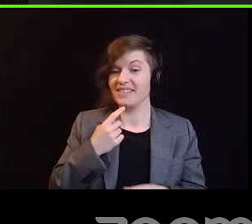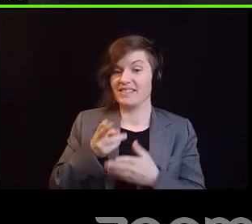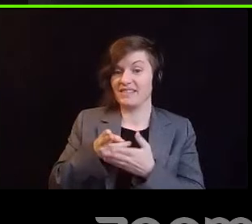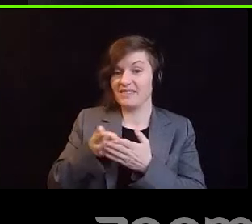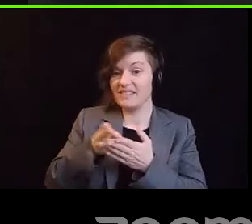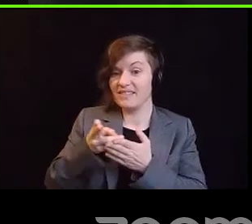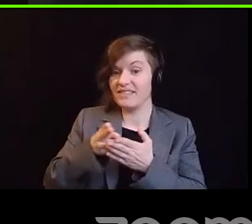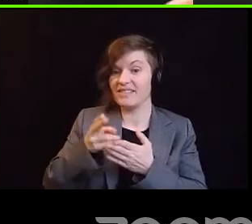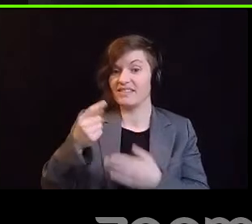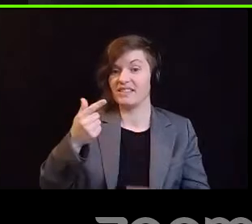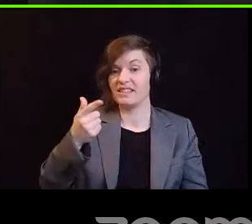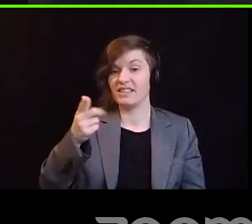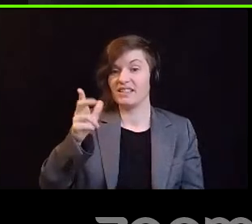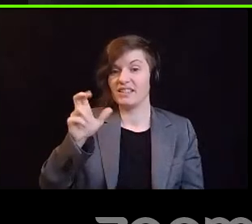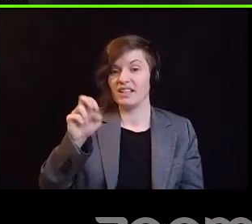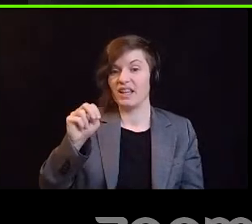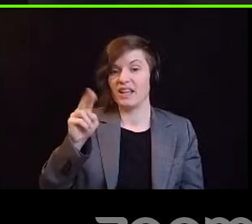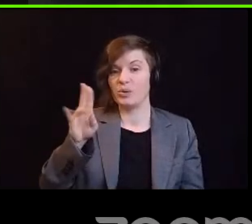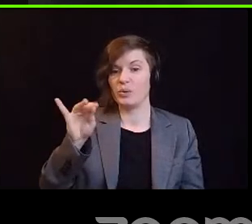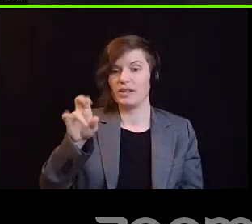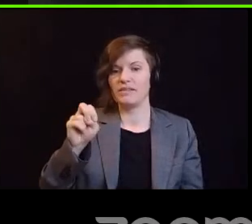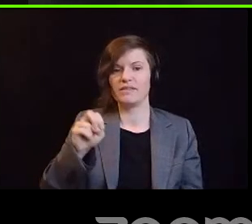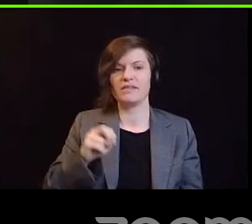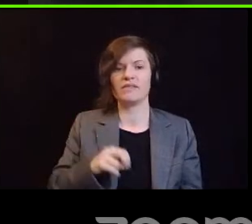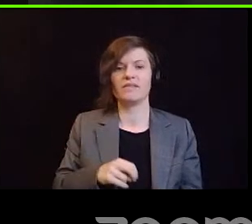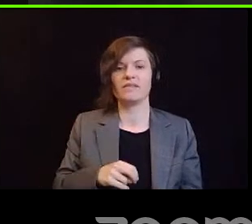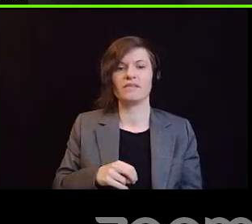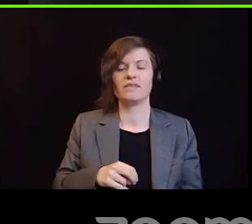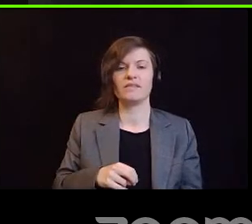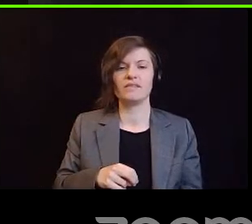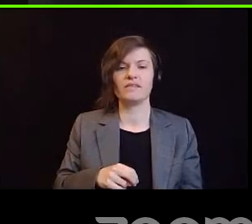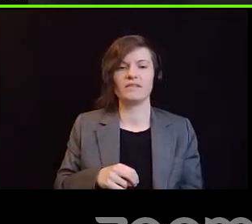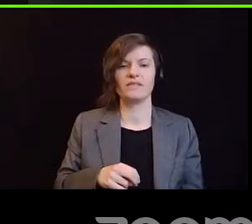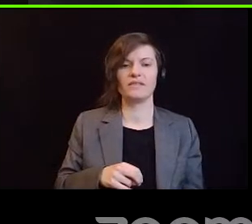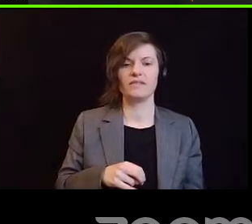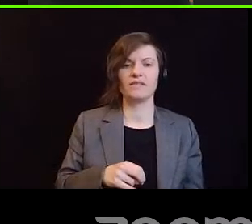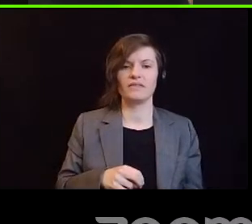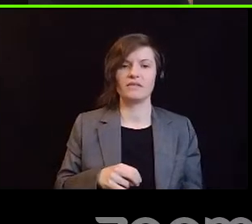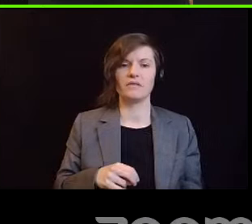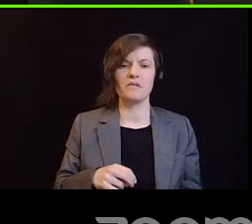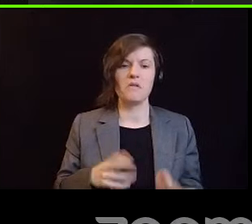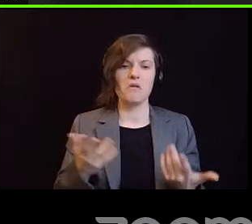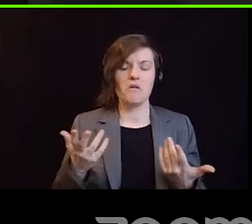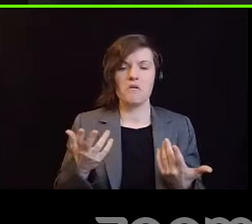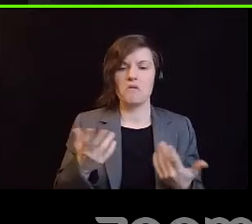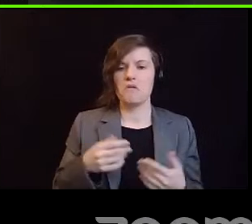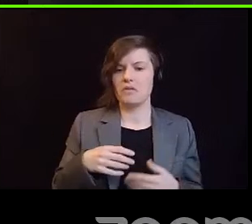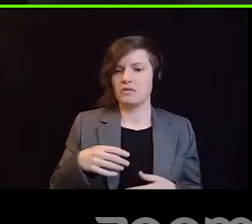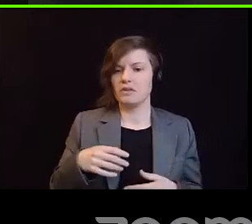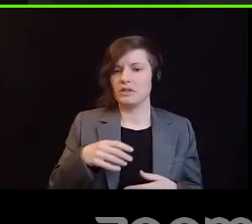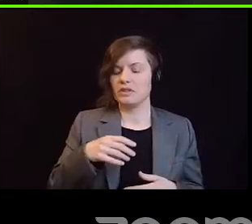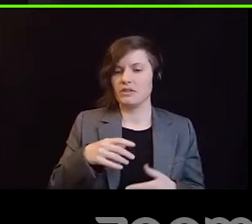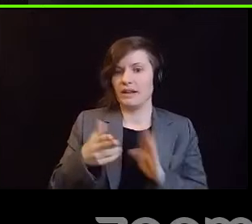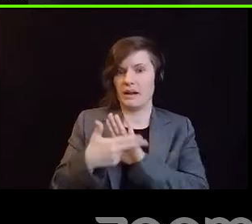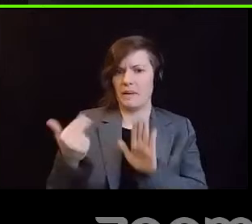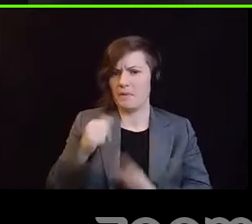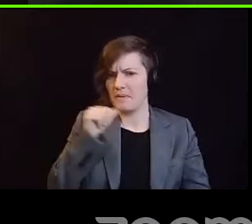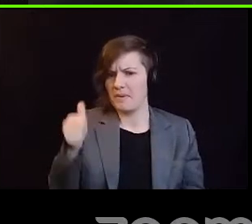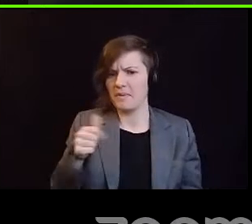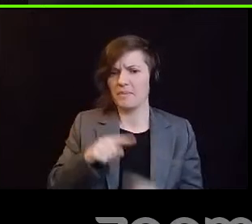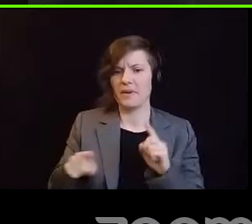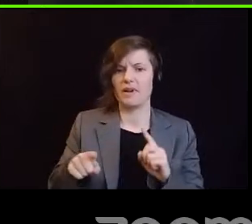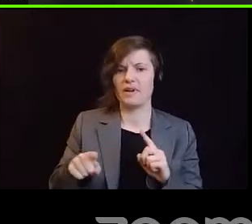I can't really label it genuine or insincere. It's just instrumental and pragmatic. Whatever benefits the organization, they're going to